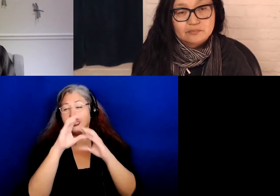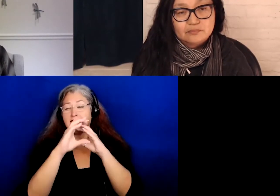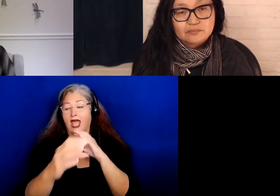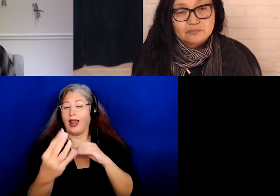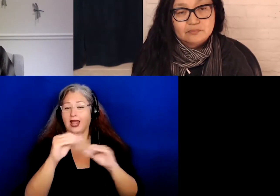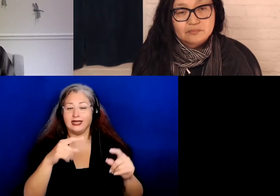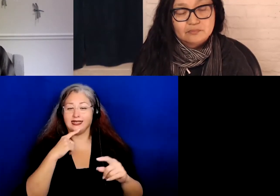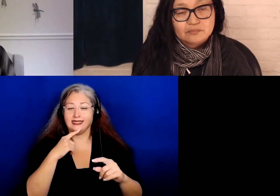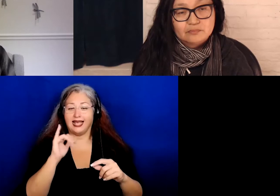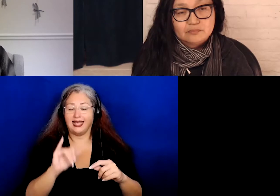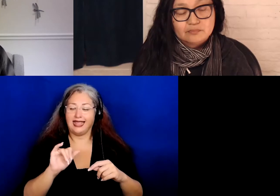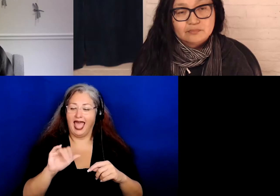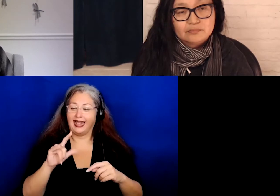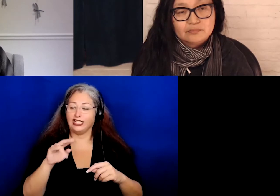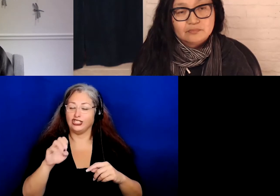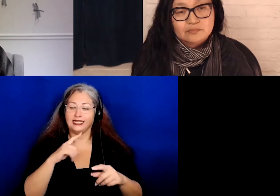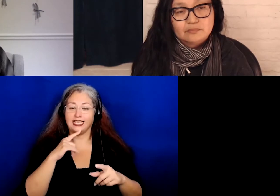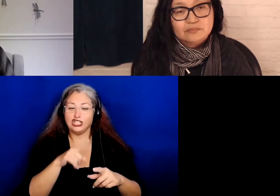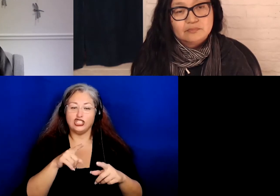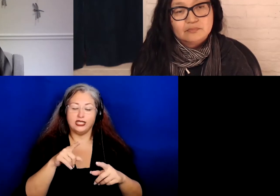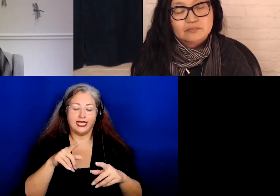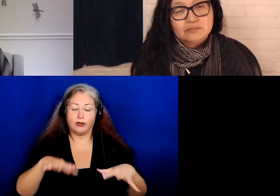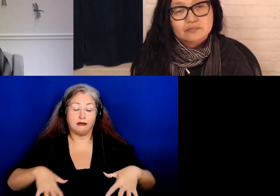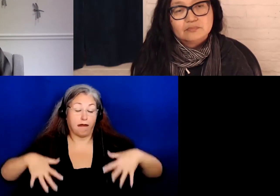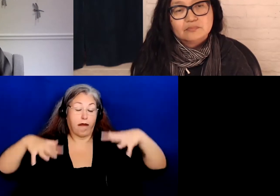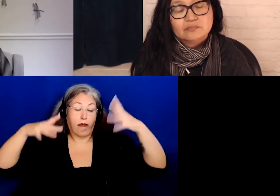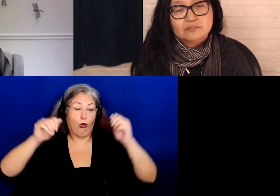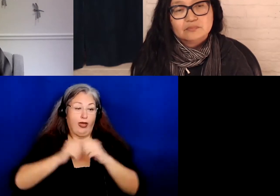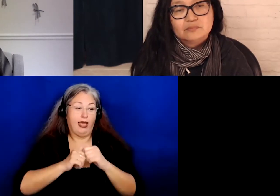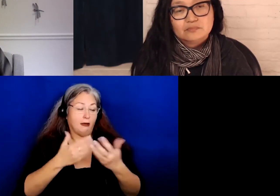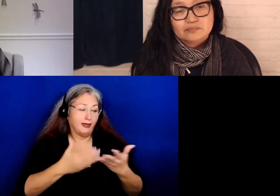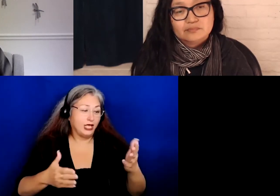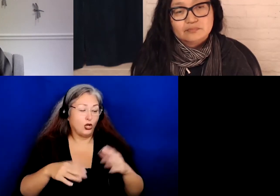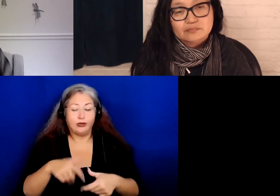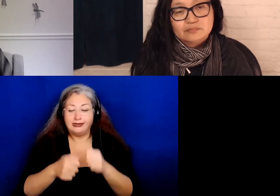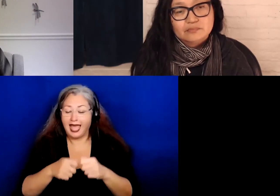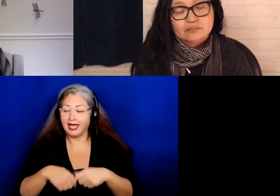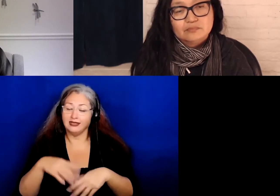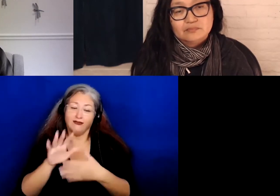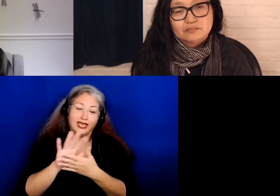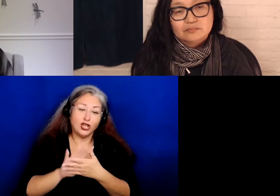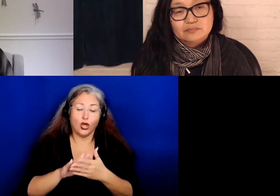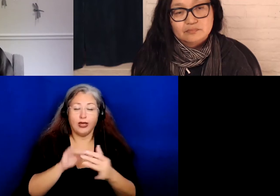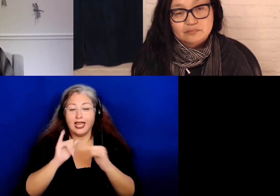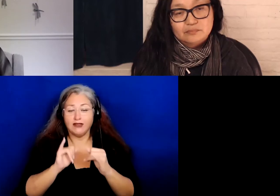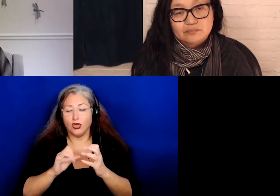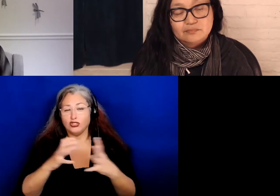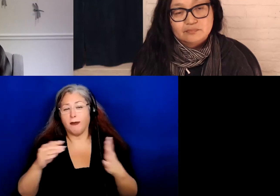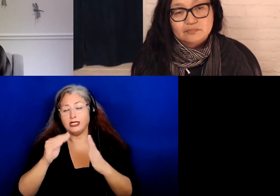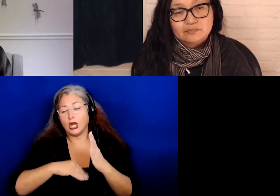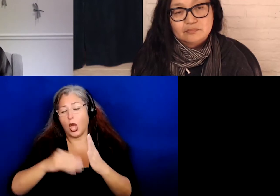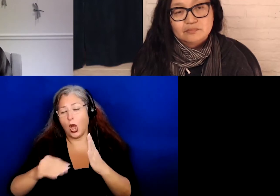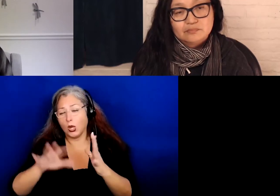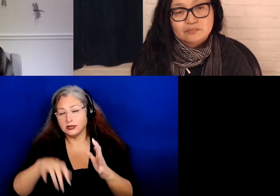cliches seemed apropos. She was swimming in material, text, images, video, interviews, notes, so many notes. But the